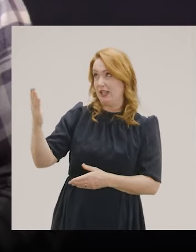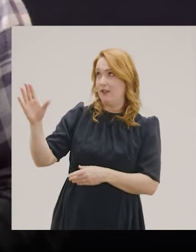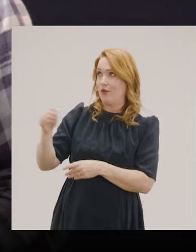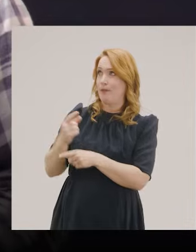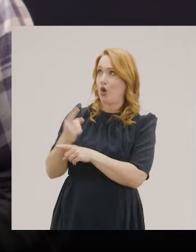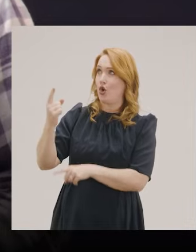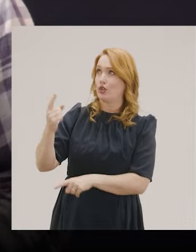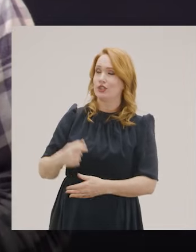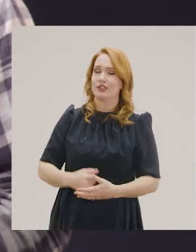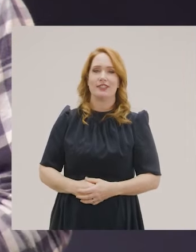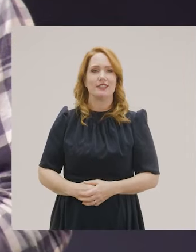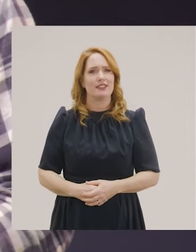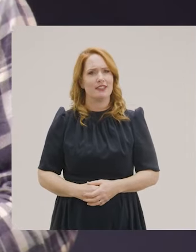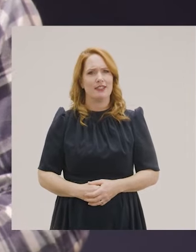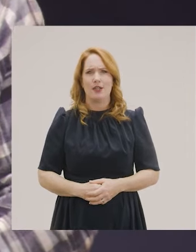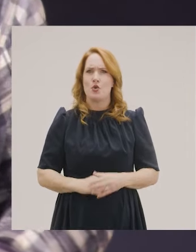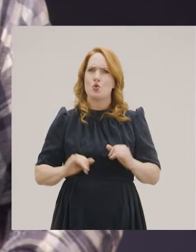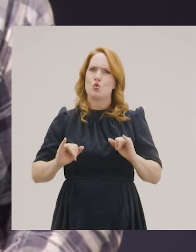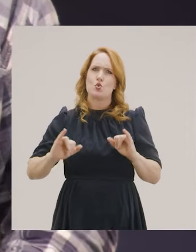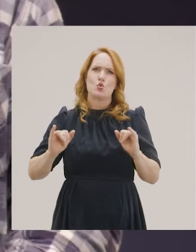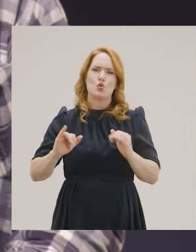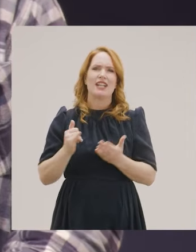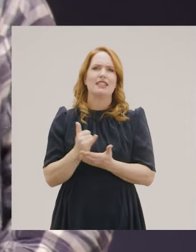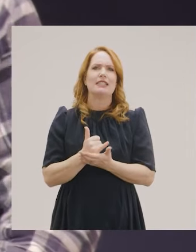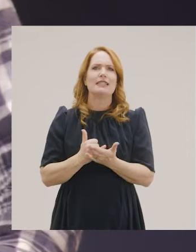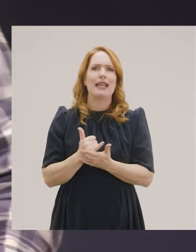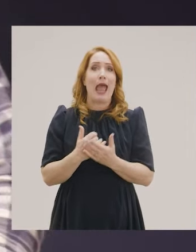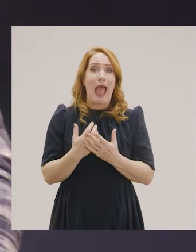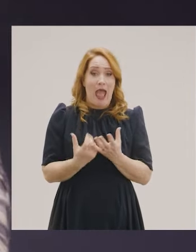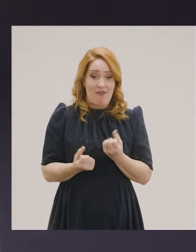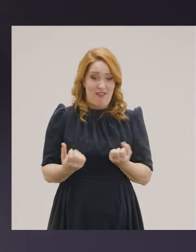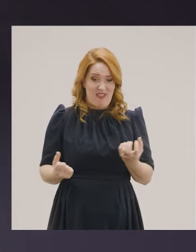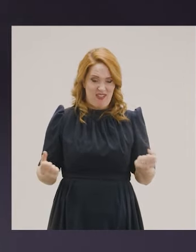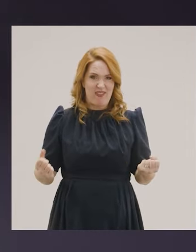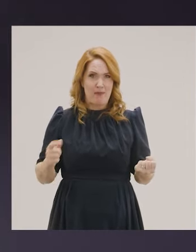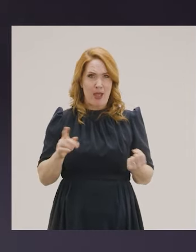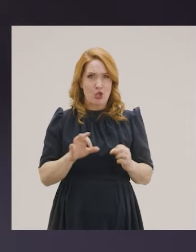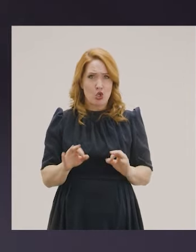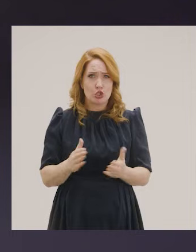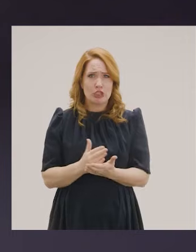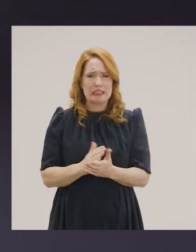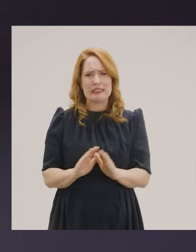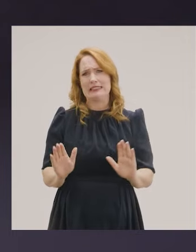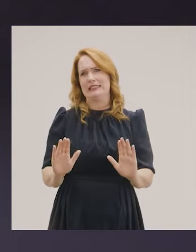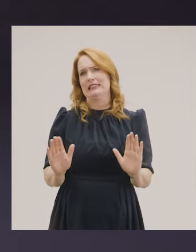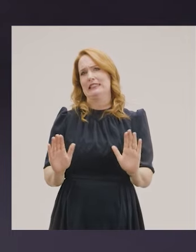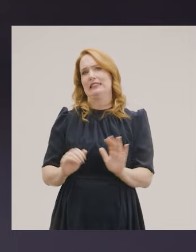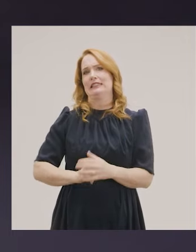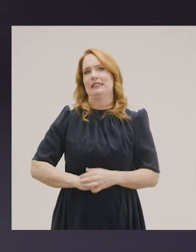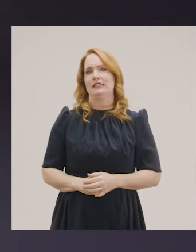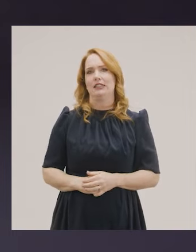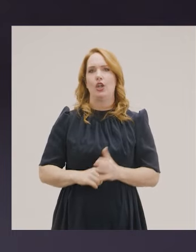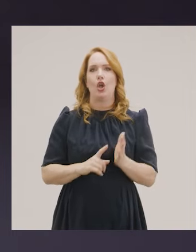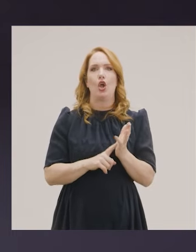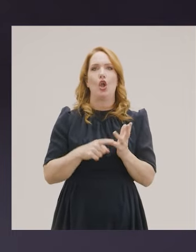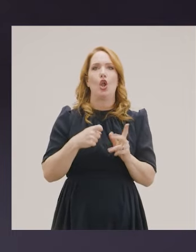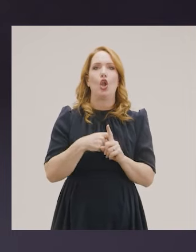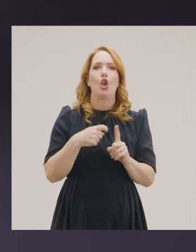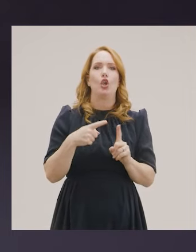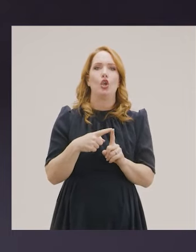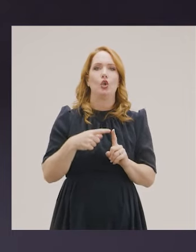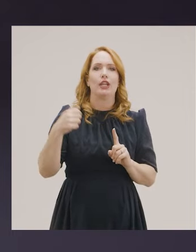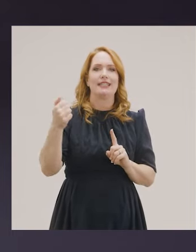but God's. It's a terrible sin to have things and to not share with others. Jesus